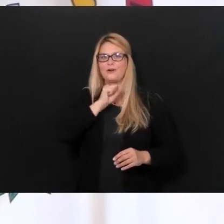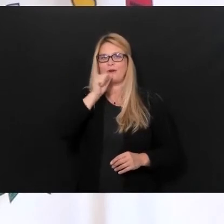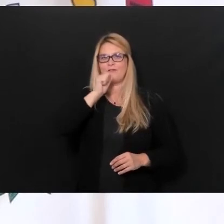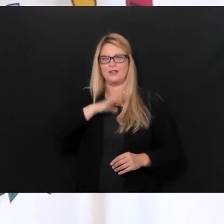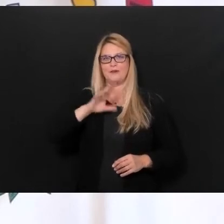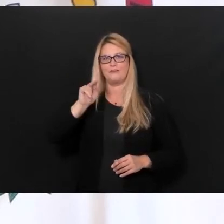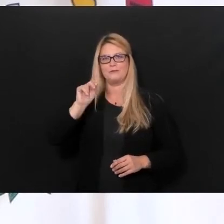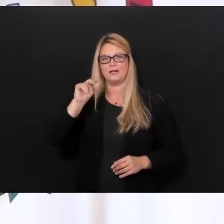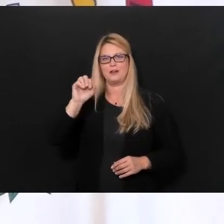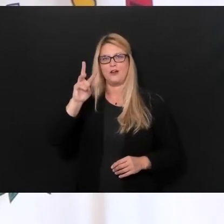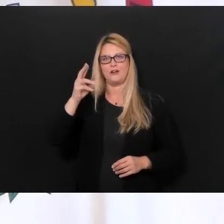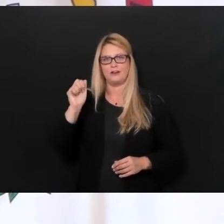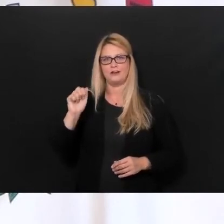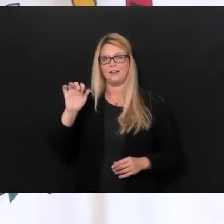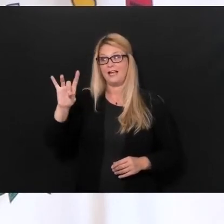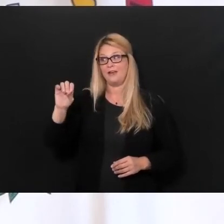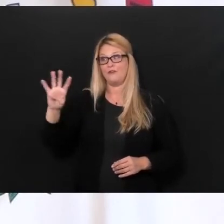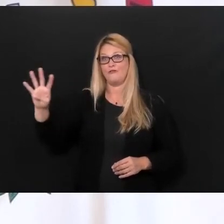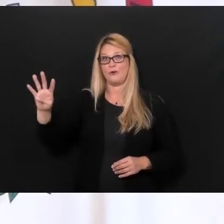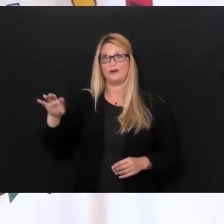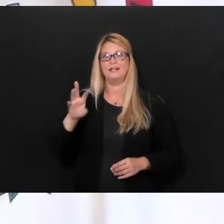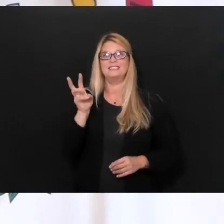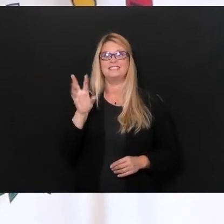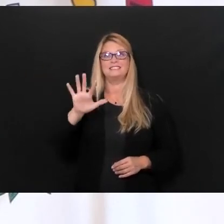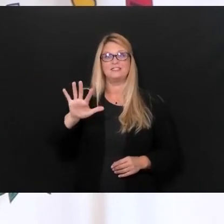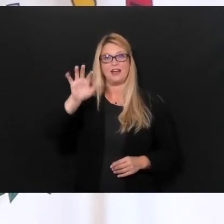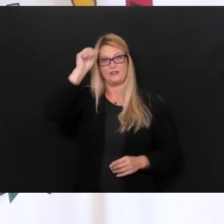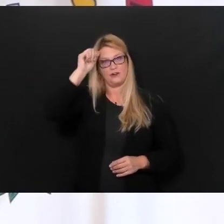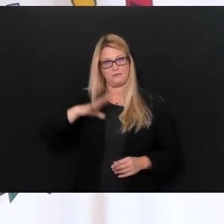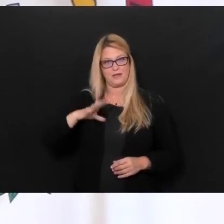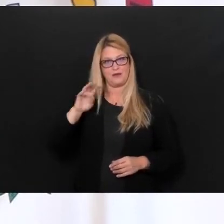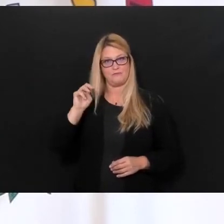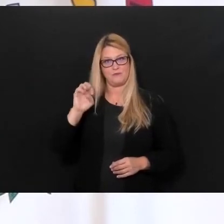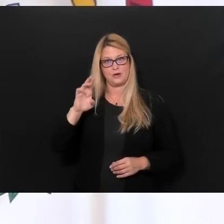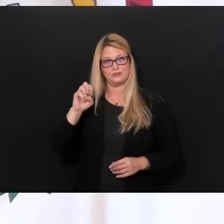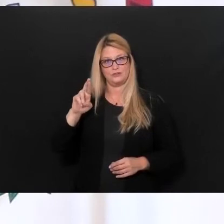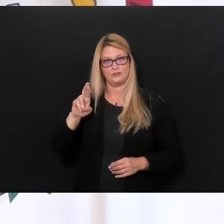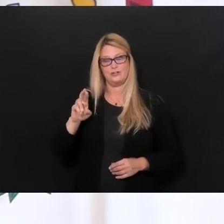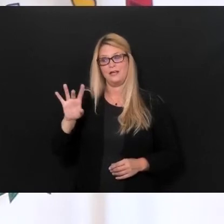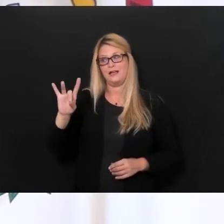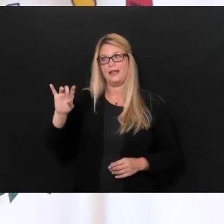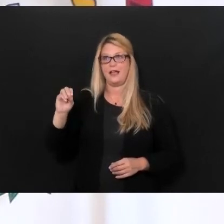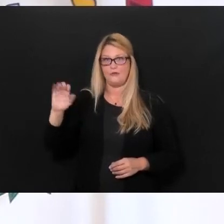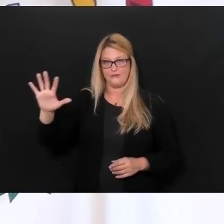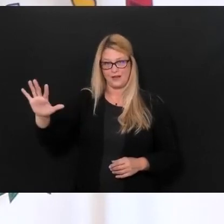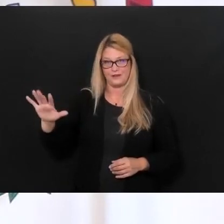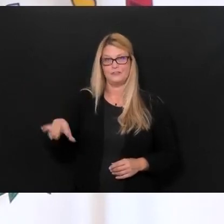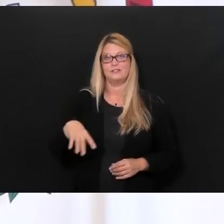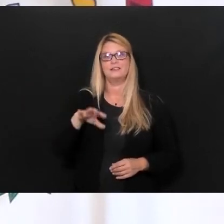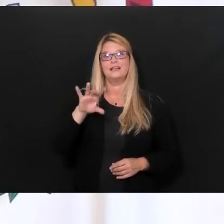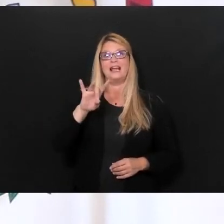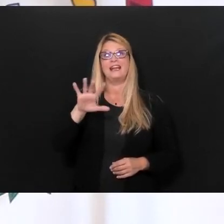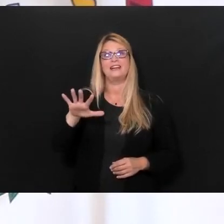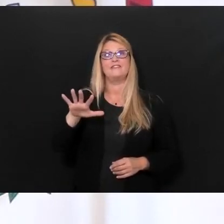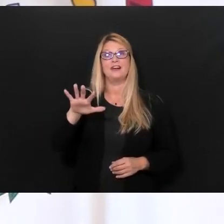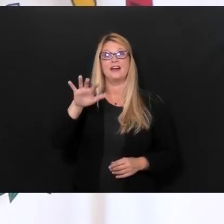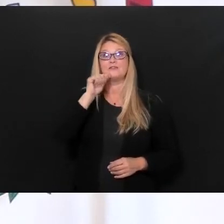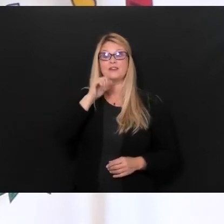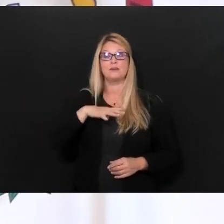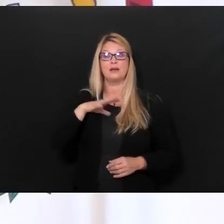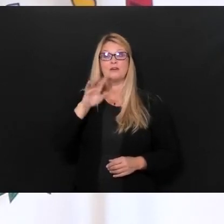County. The 804th death, a 65-year-old male from Mercer County. The The 805th death, an 85-year-old female